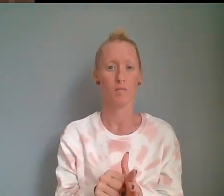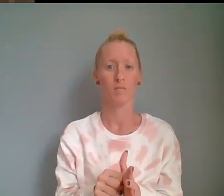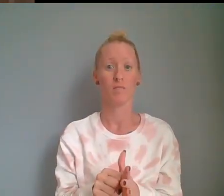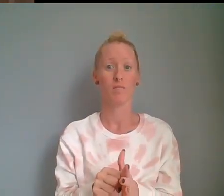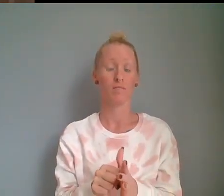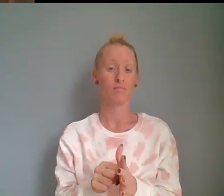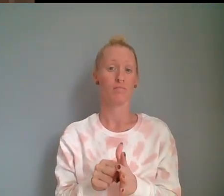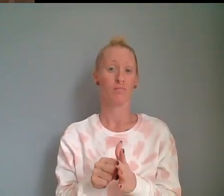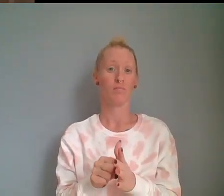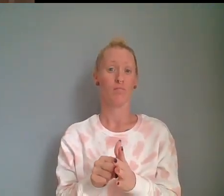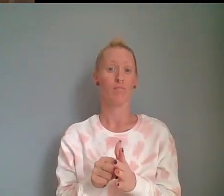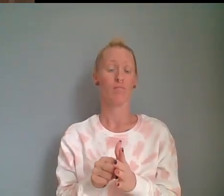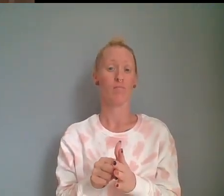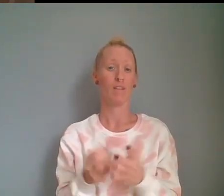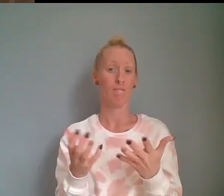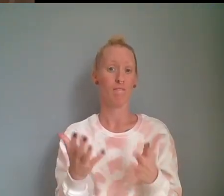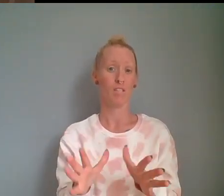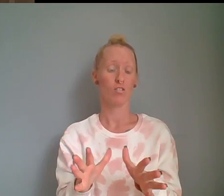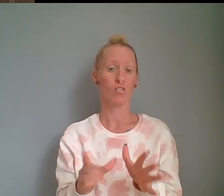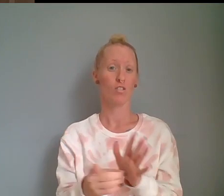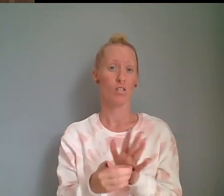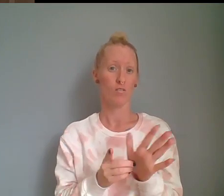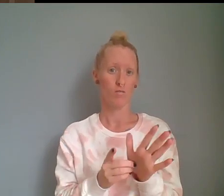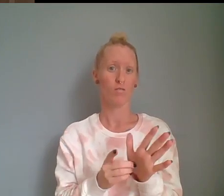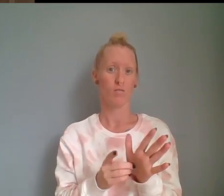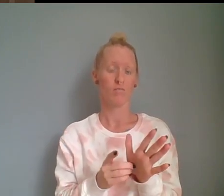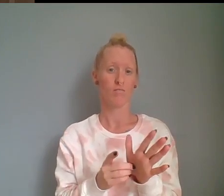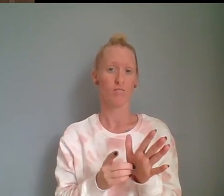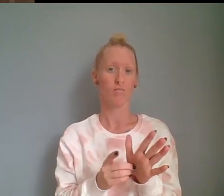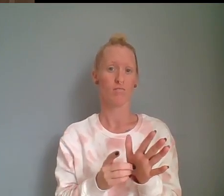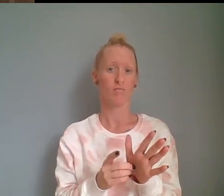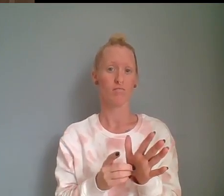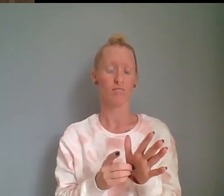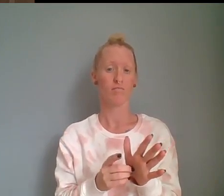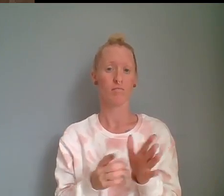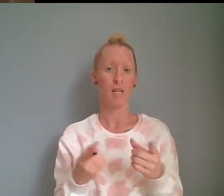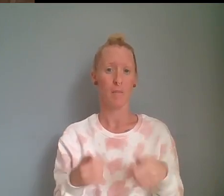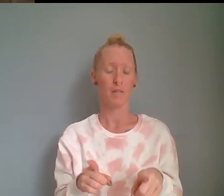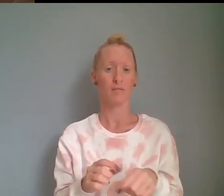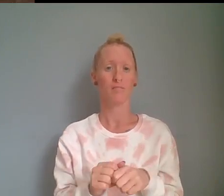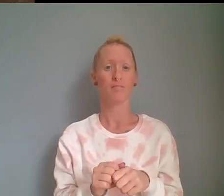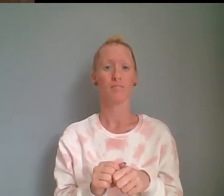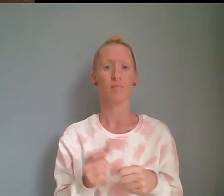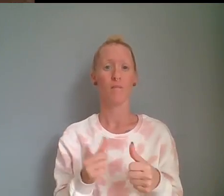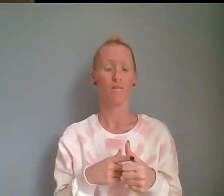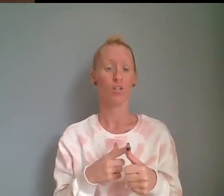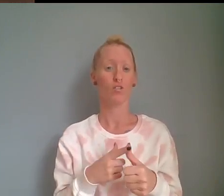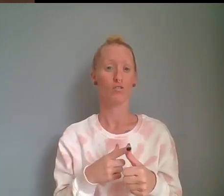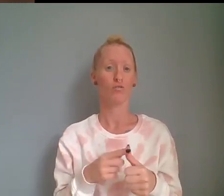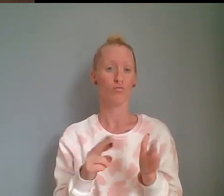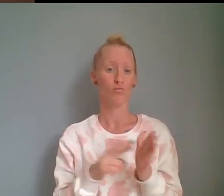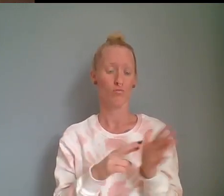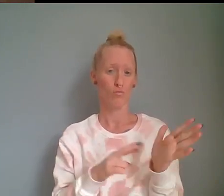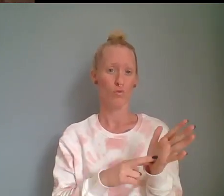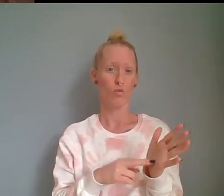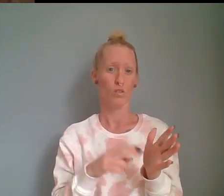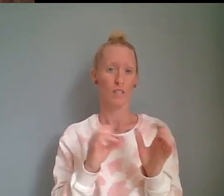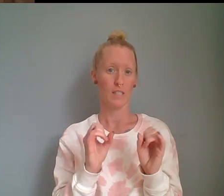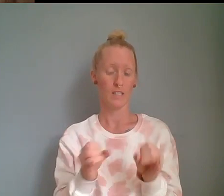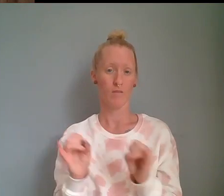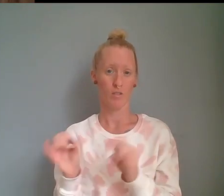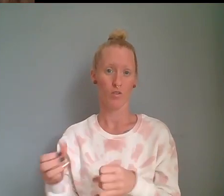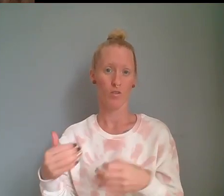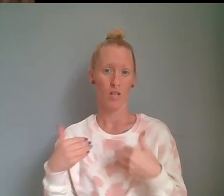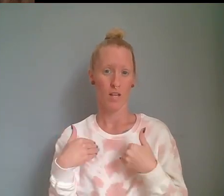to get the diagnosis. So the first criterion in the DSM for major depression is that the individual has